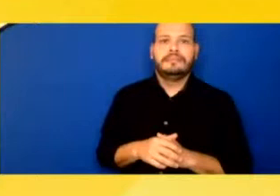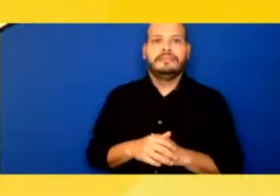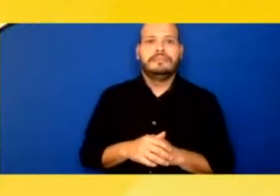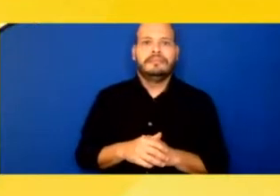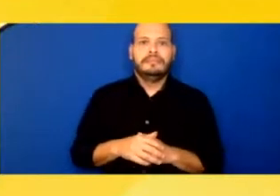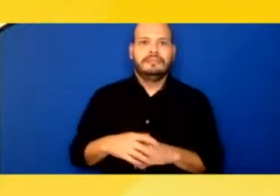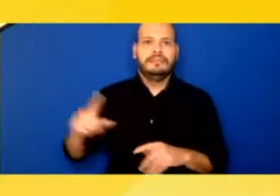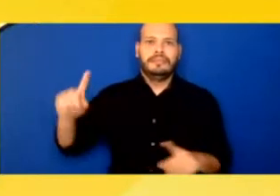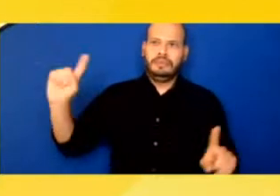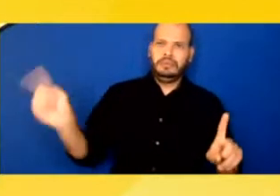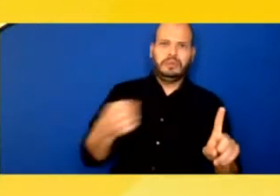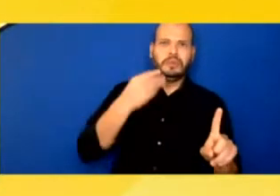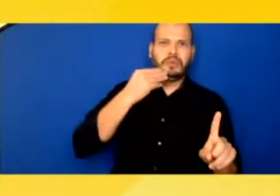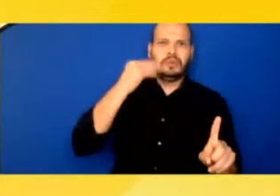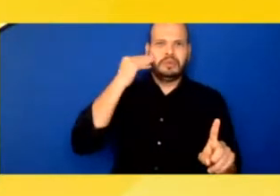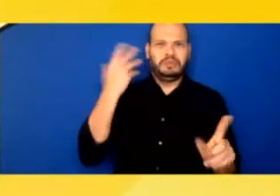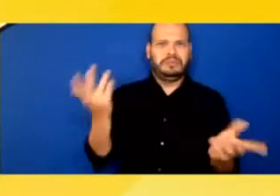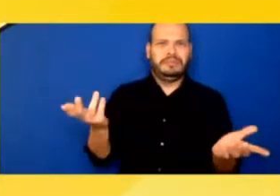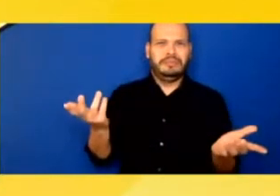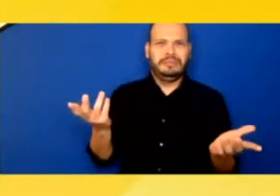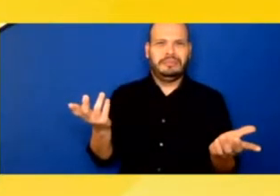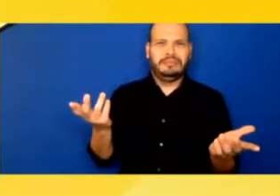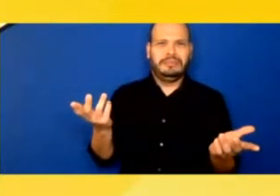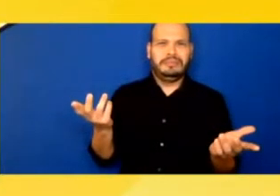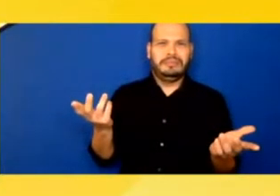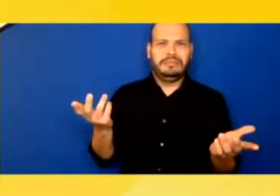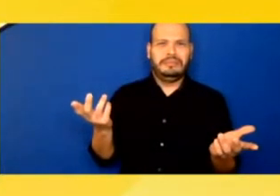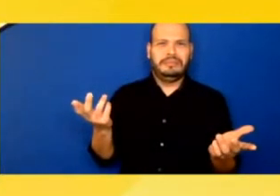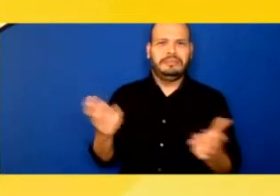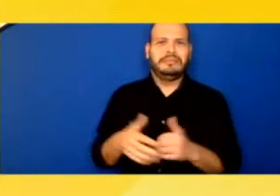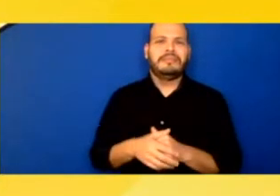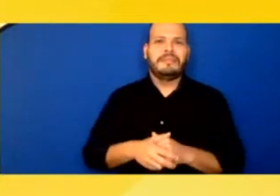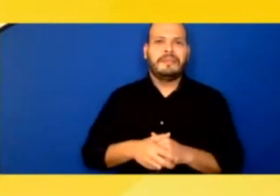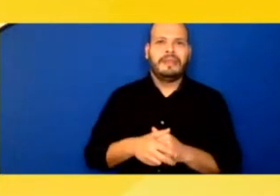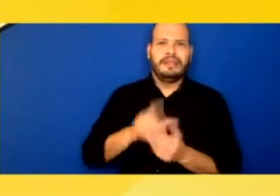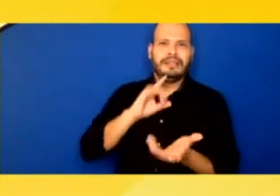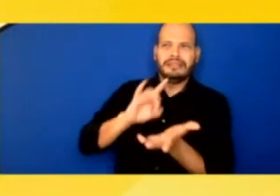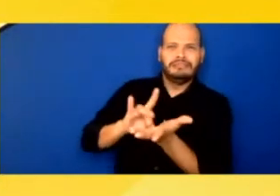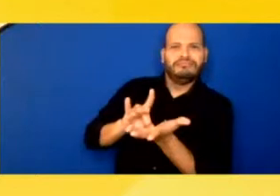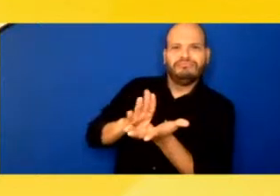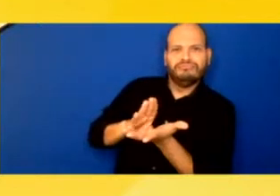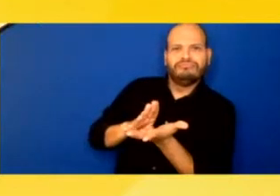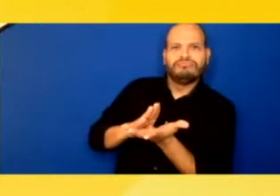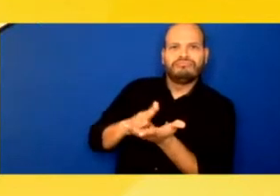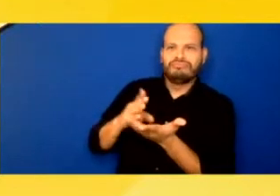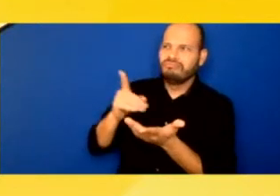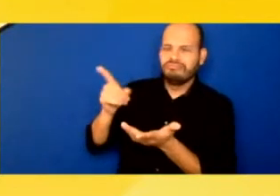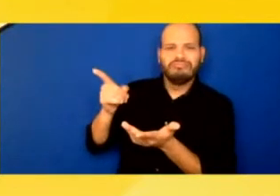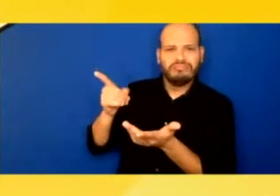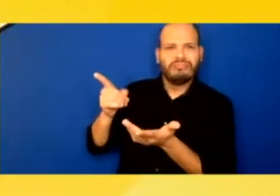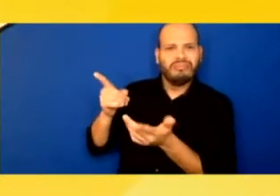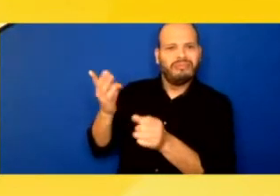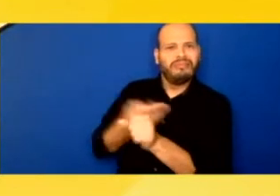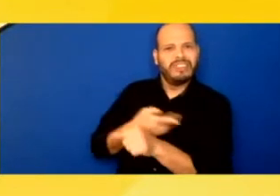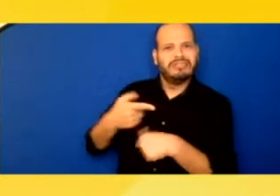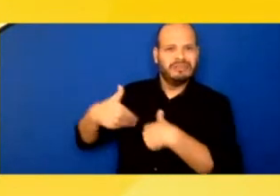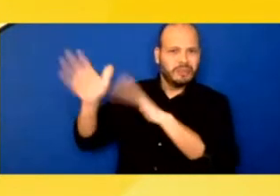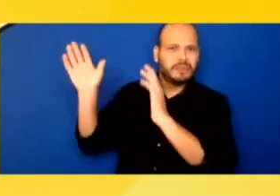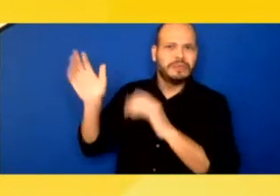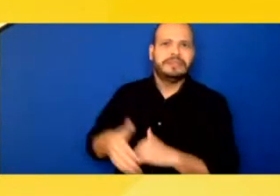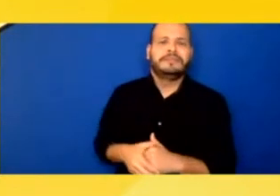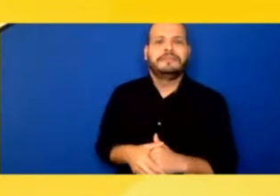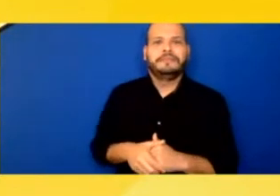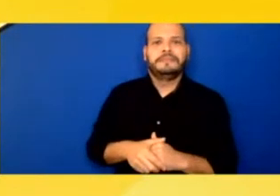abdicated all authority to hold political office. And I'm not talking partisan now. I'm talking in moral and Holy Ghost